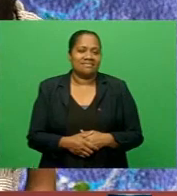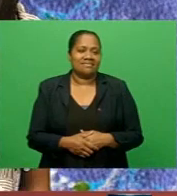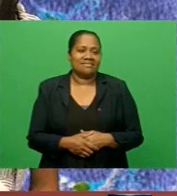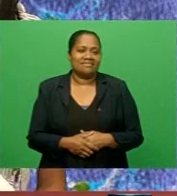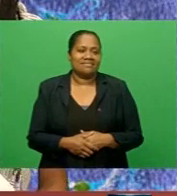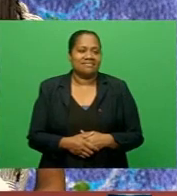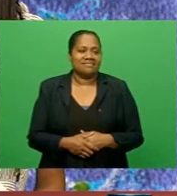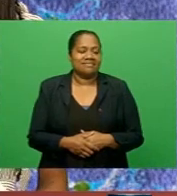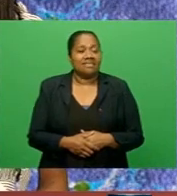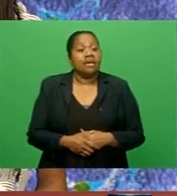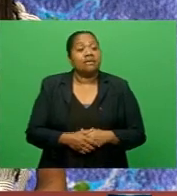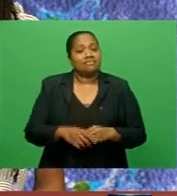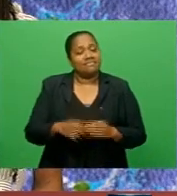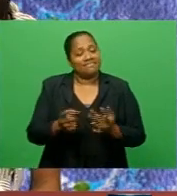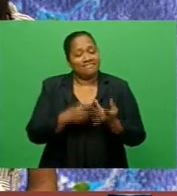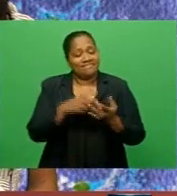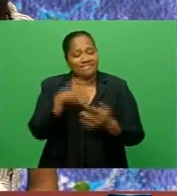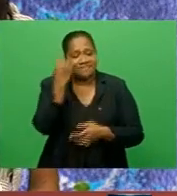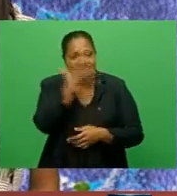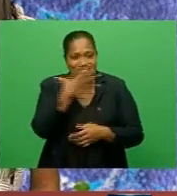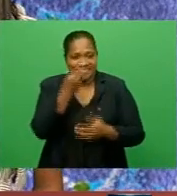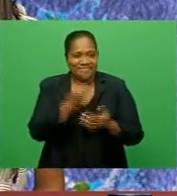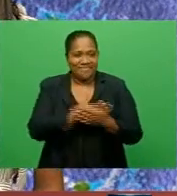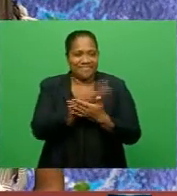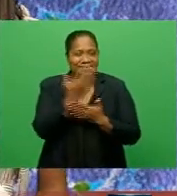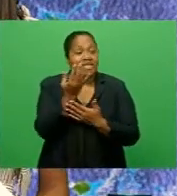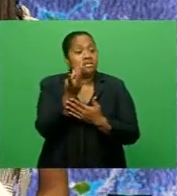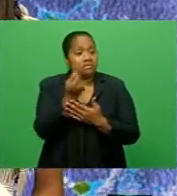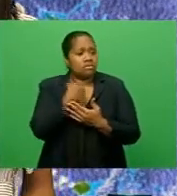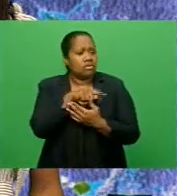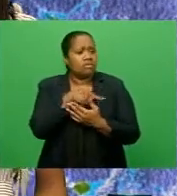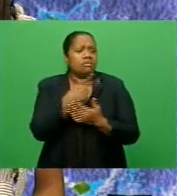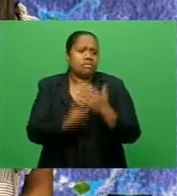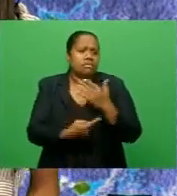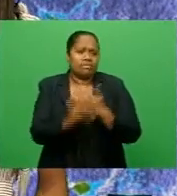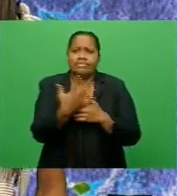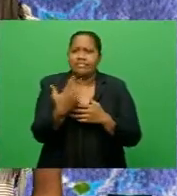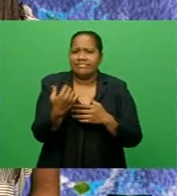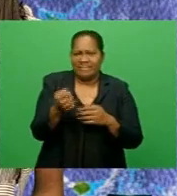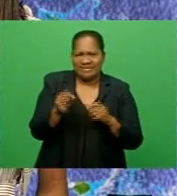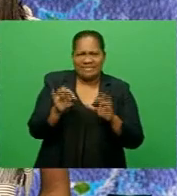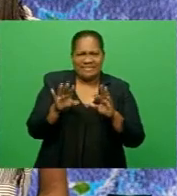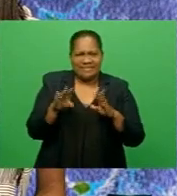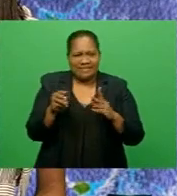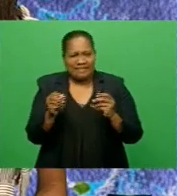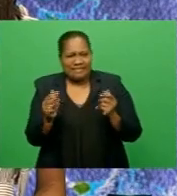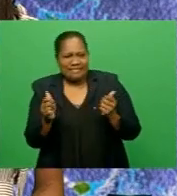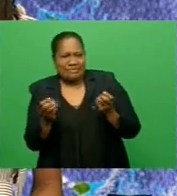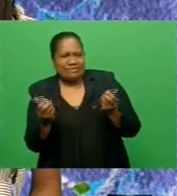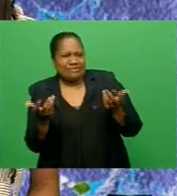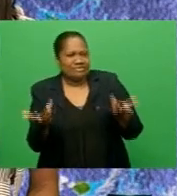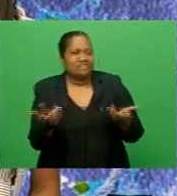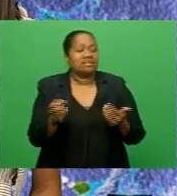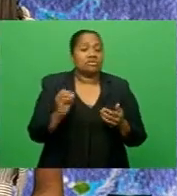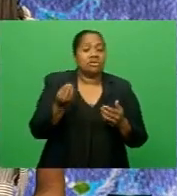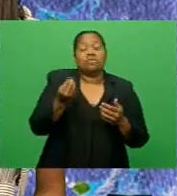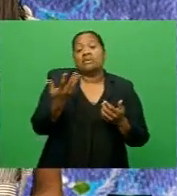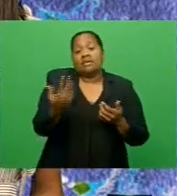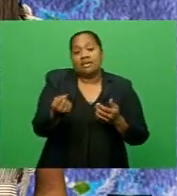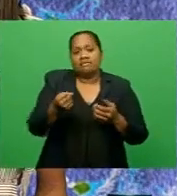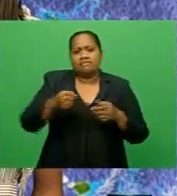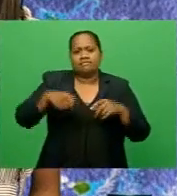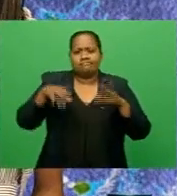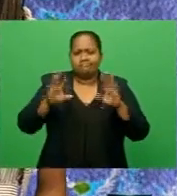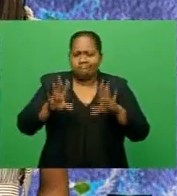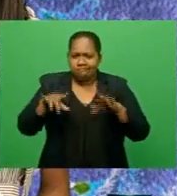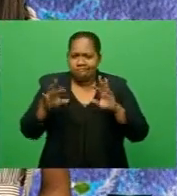It was another beautiful day, but for some of us it was humid as well. With that, a trough of low pressure with associated cloud and showers